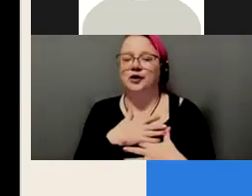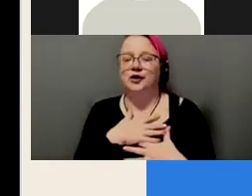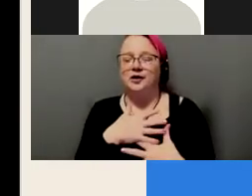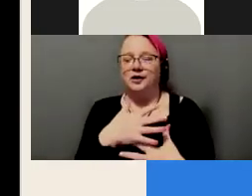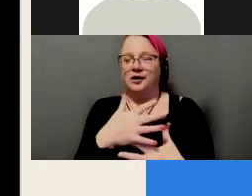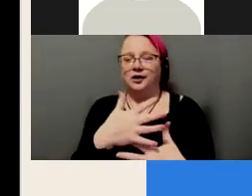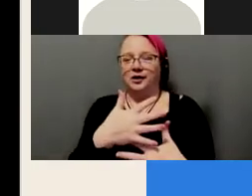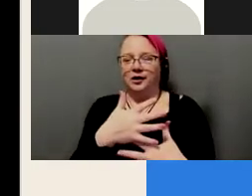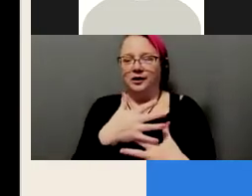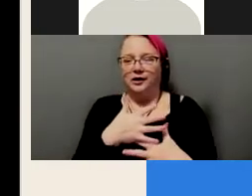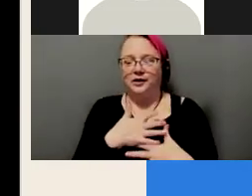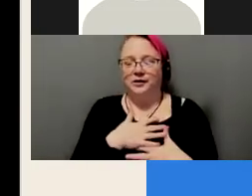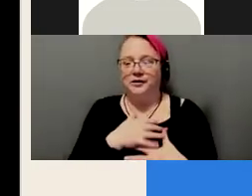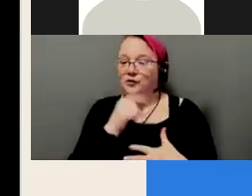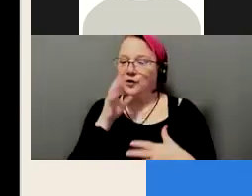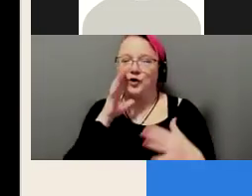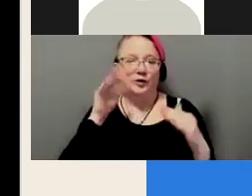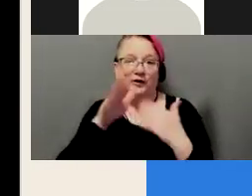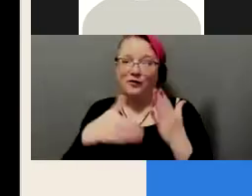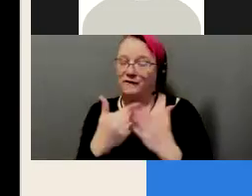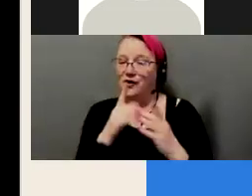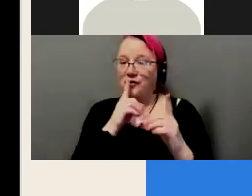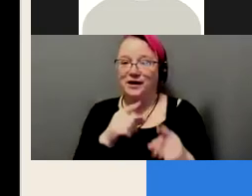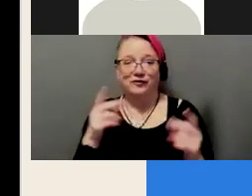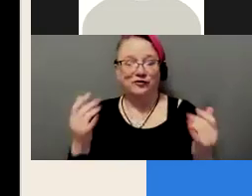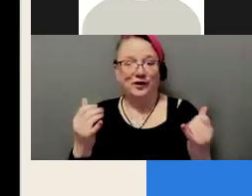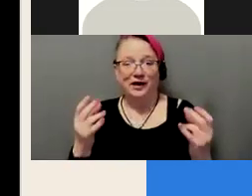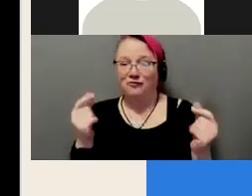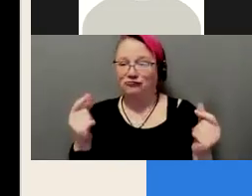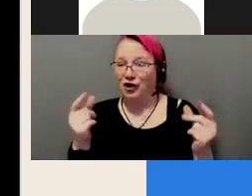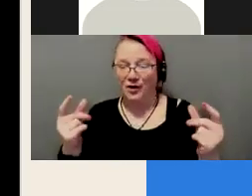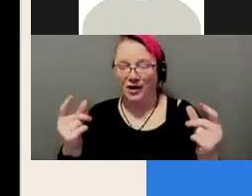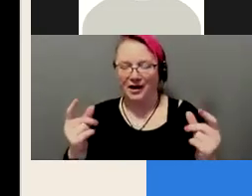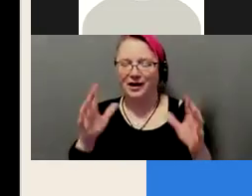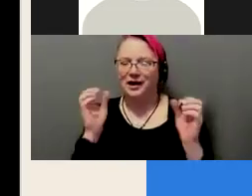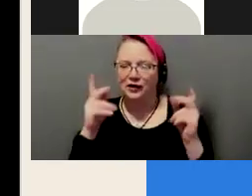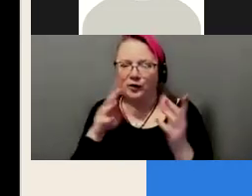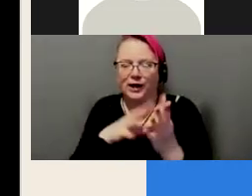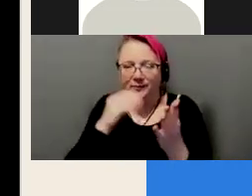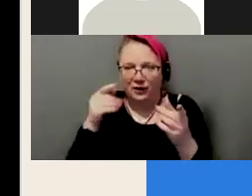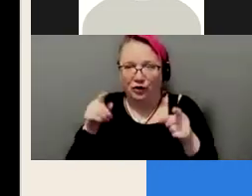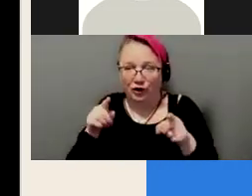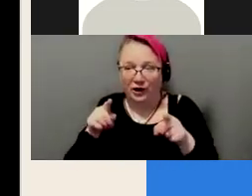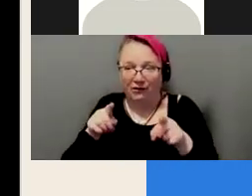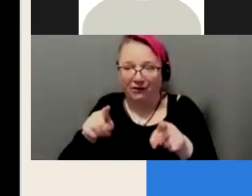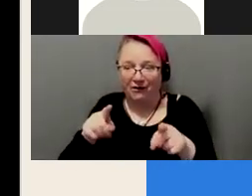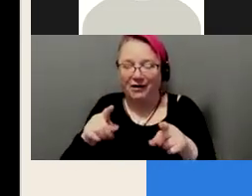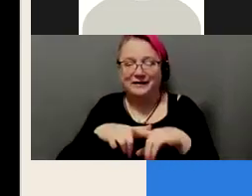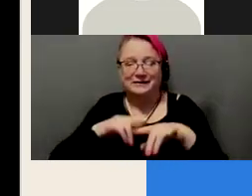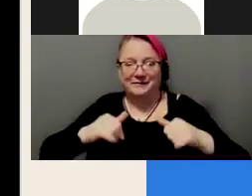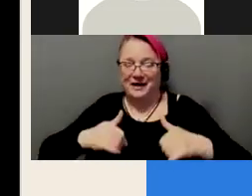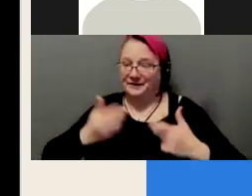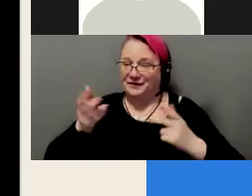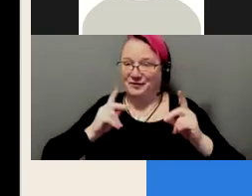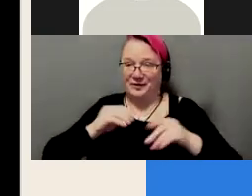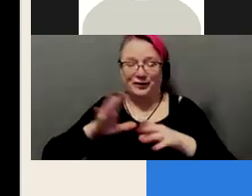expect you to have all the answers right now, right away. It's okay to be learning and growing through this alongside the young people in your lives, and